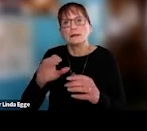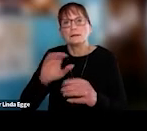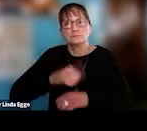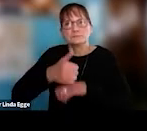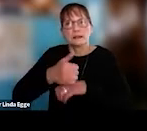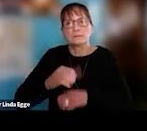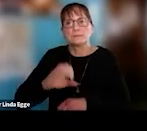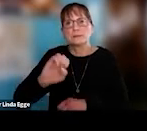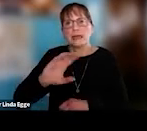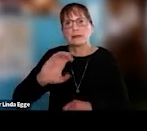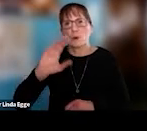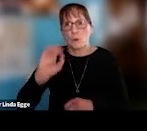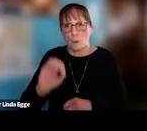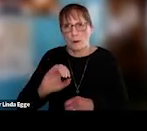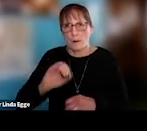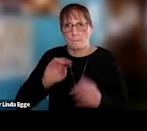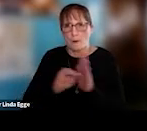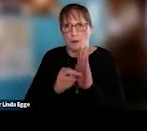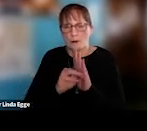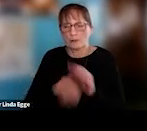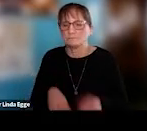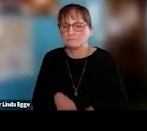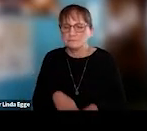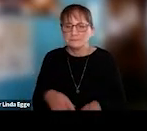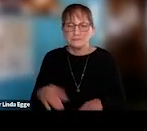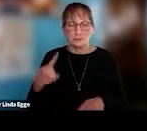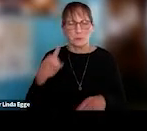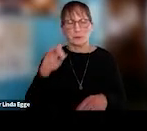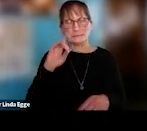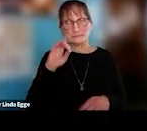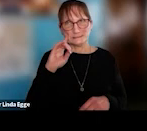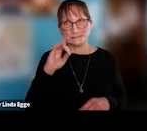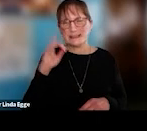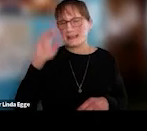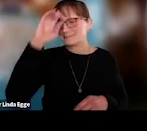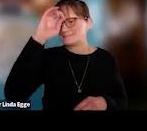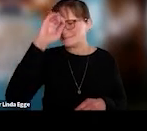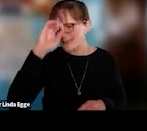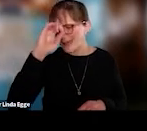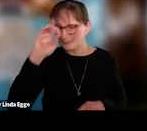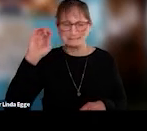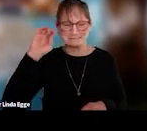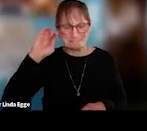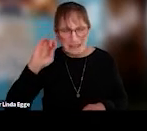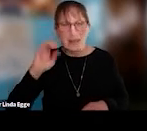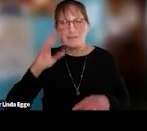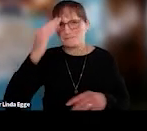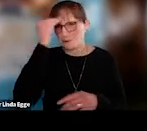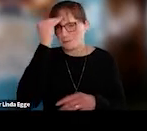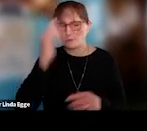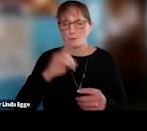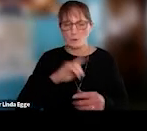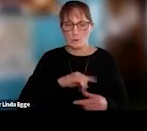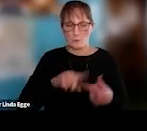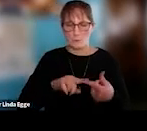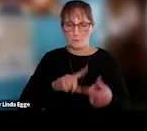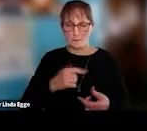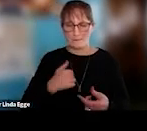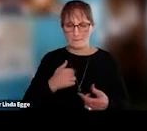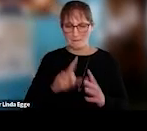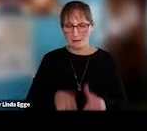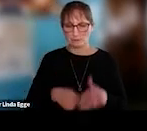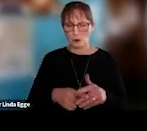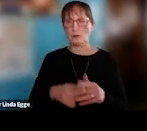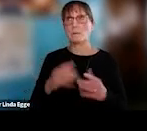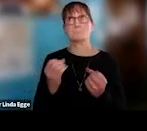So it sounds all too familiar going back to when I started, and there were many, many